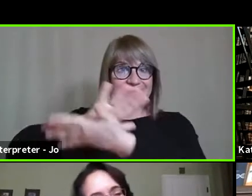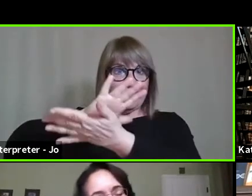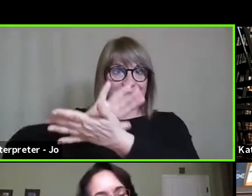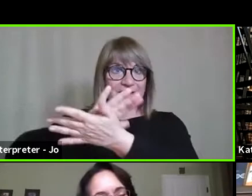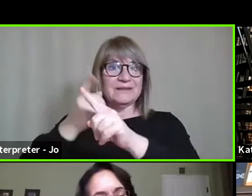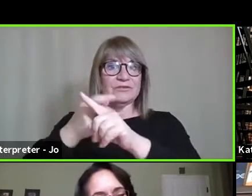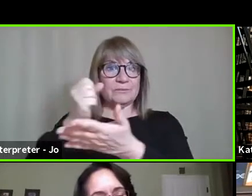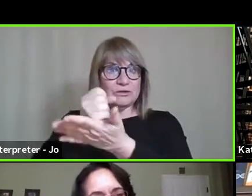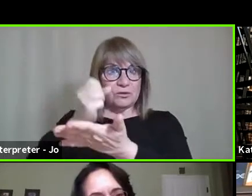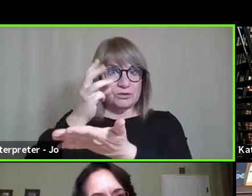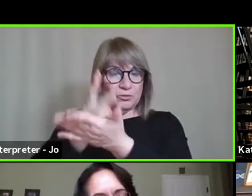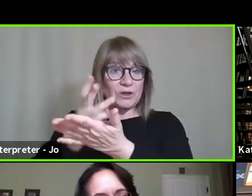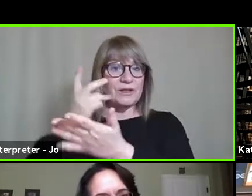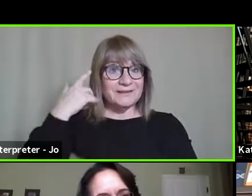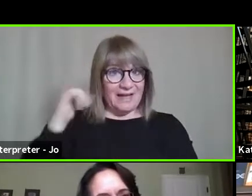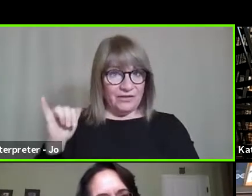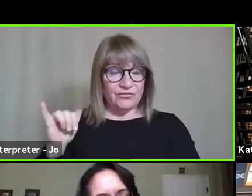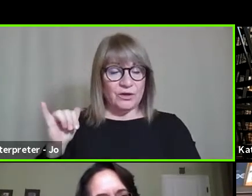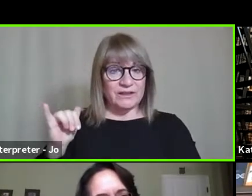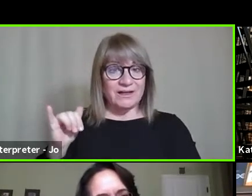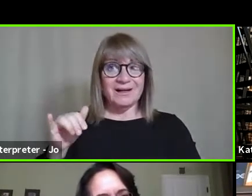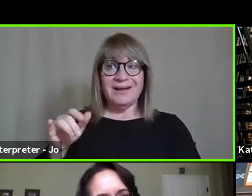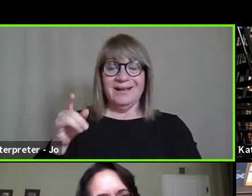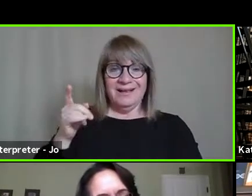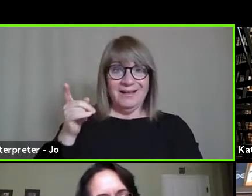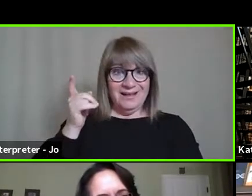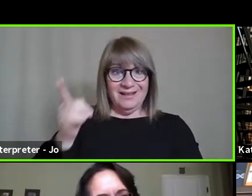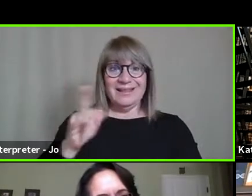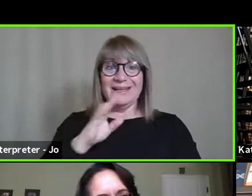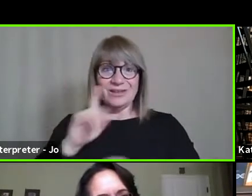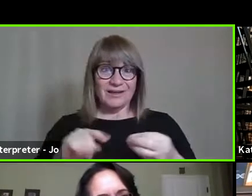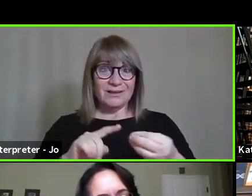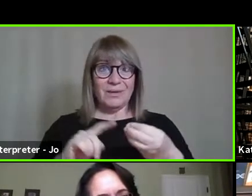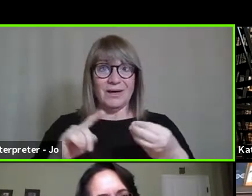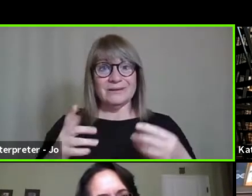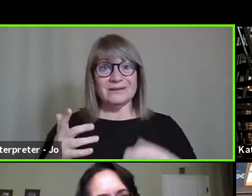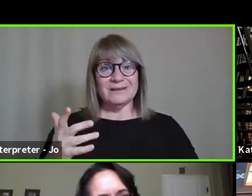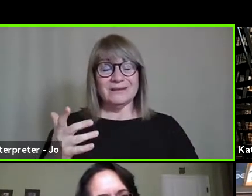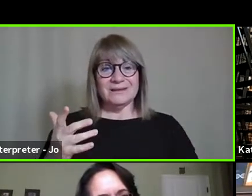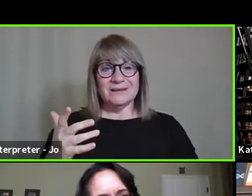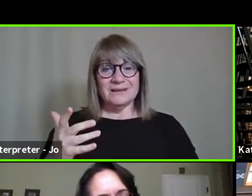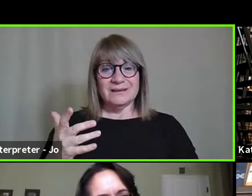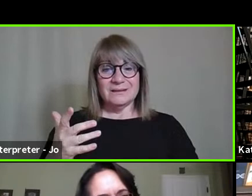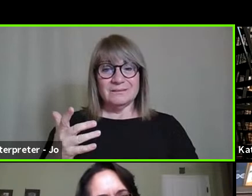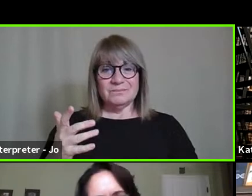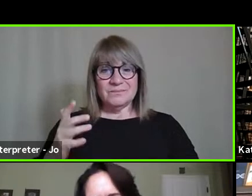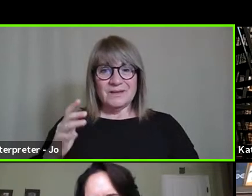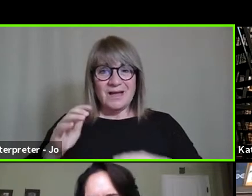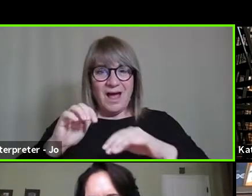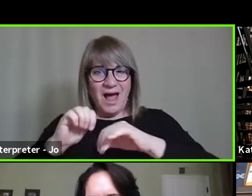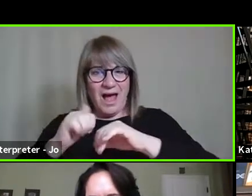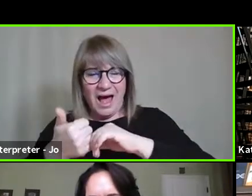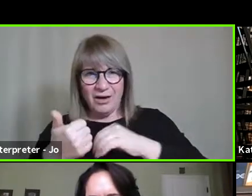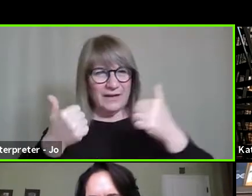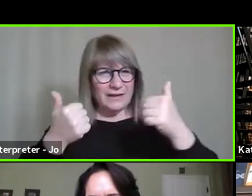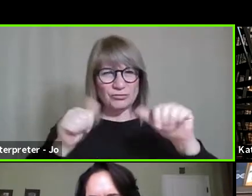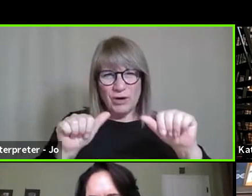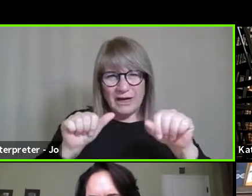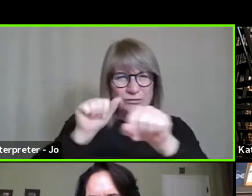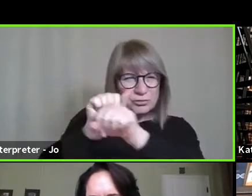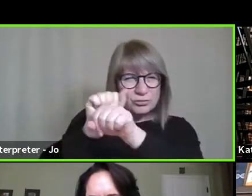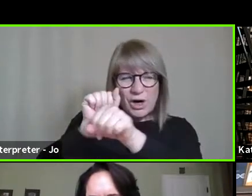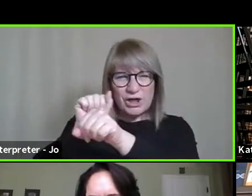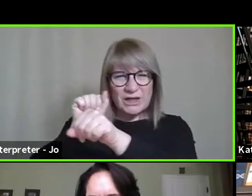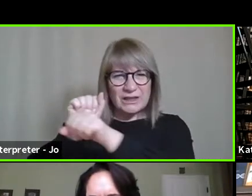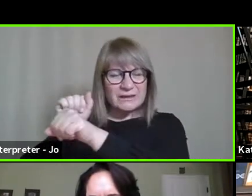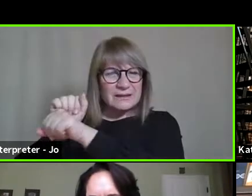california that actually talked about the the difficulties or the way they tried to work around um